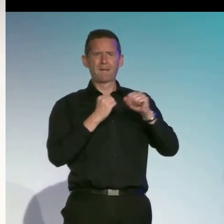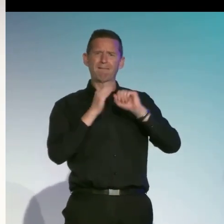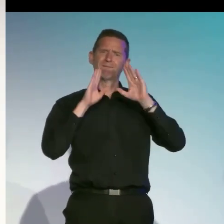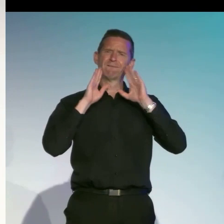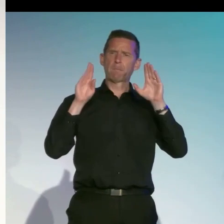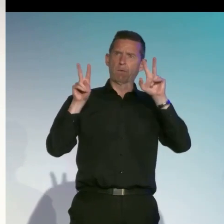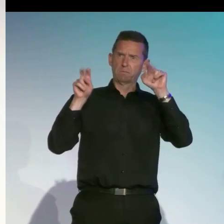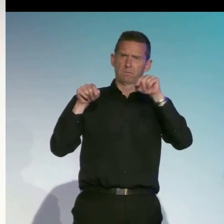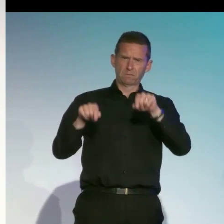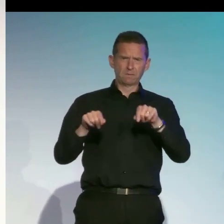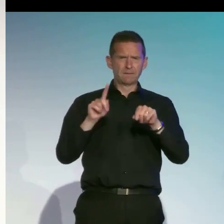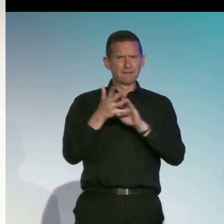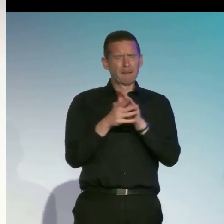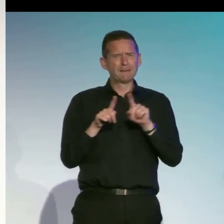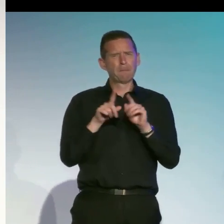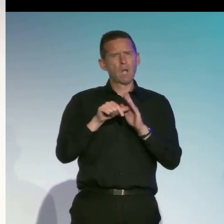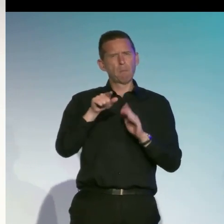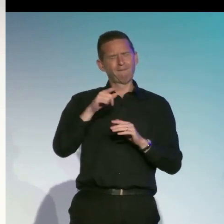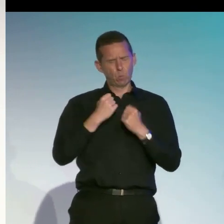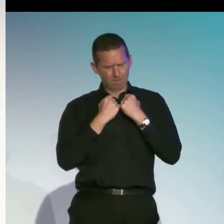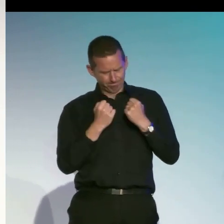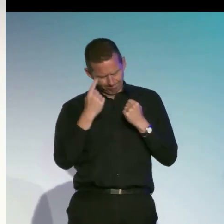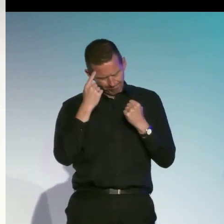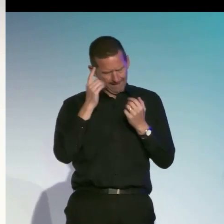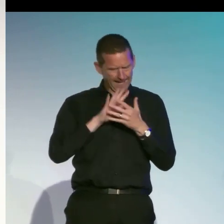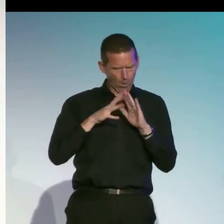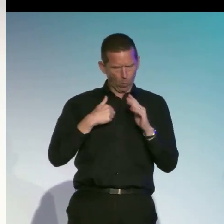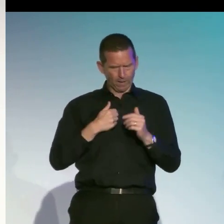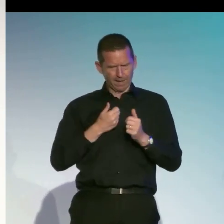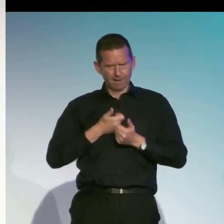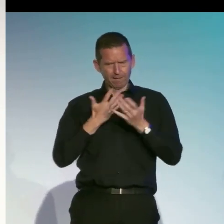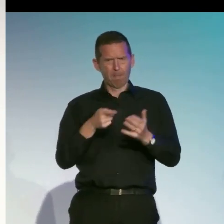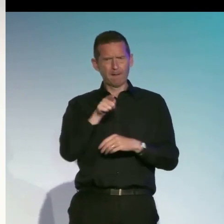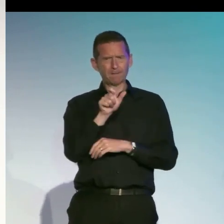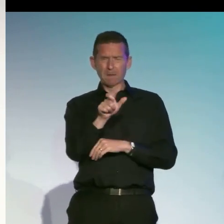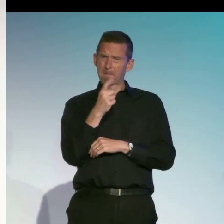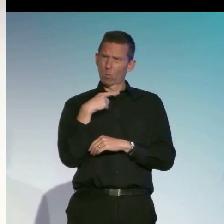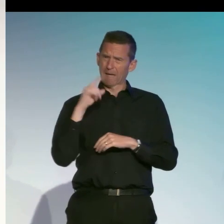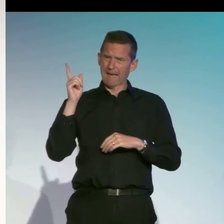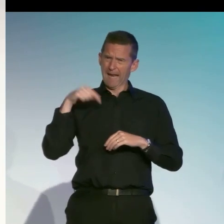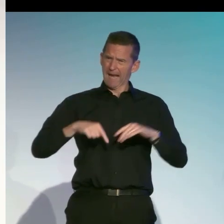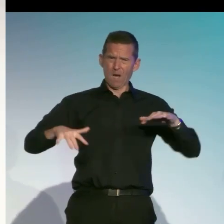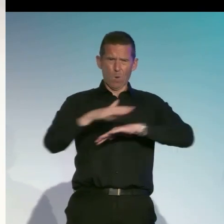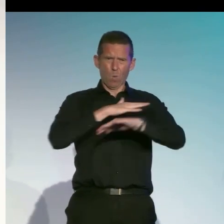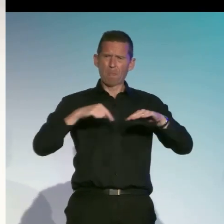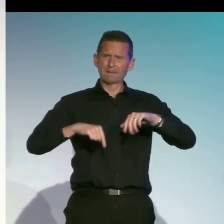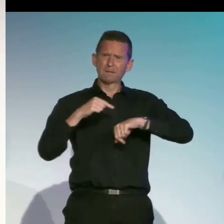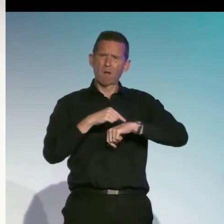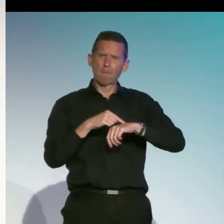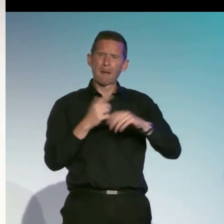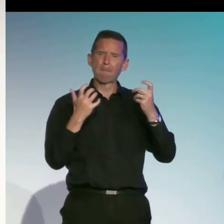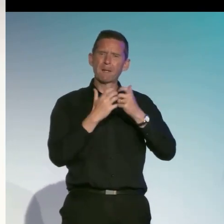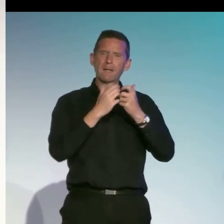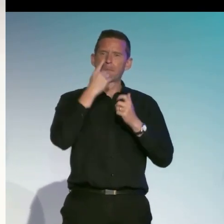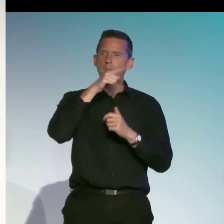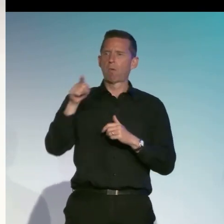also have to be a real kind of self-critical about how we're using it, particularly because we're living in a moment now where lots of people like